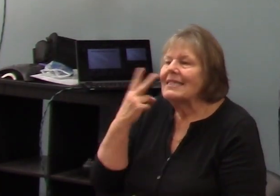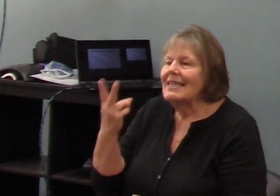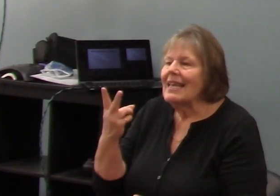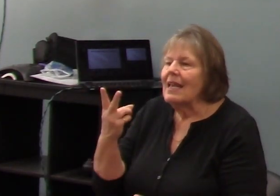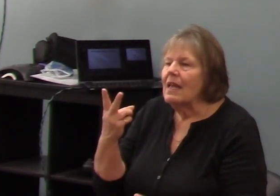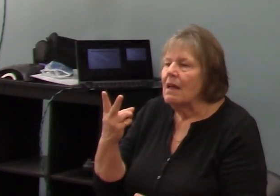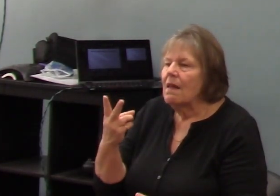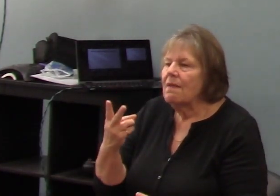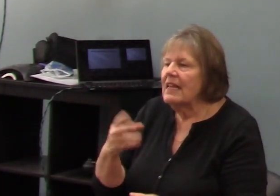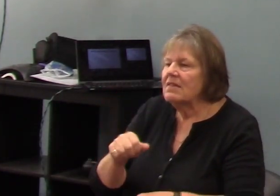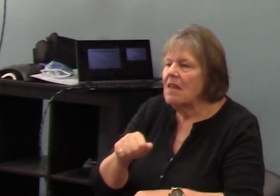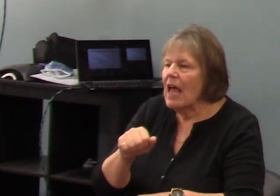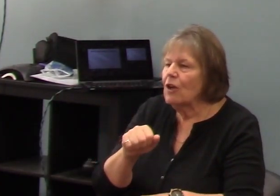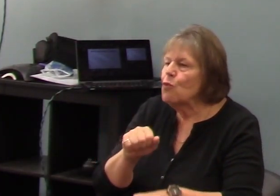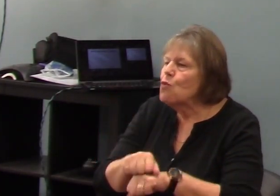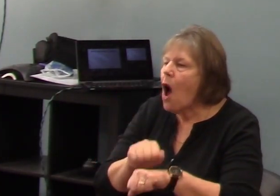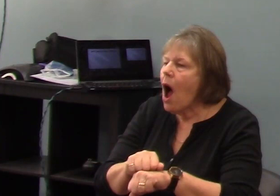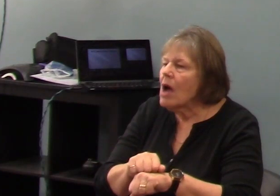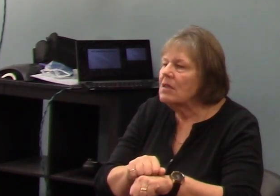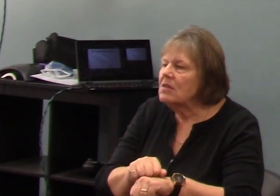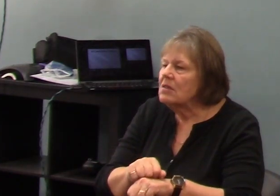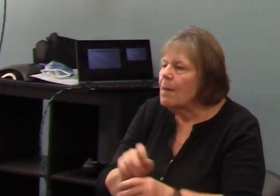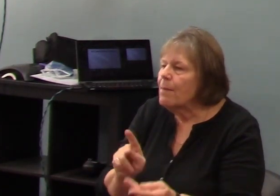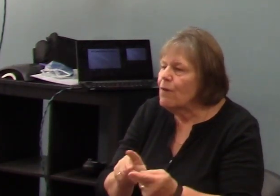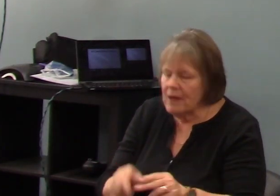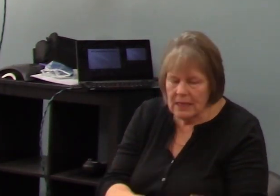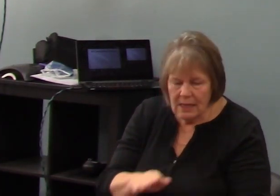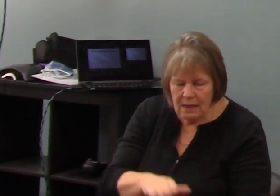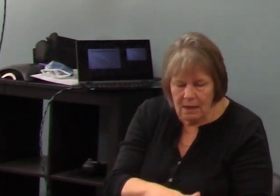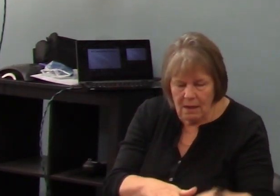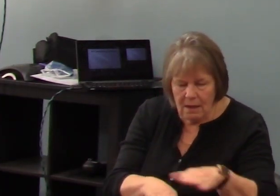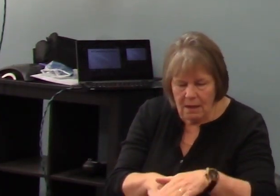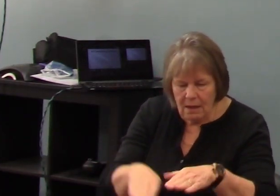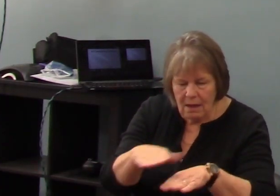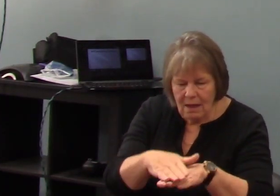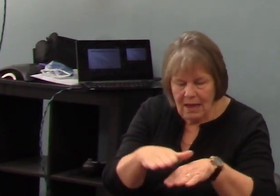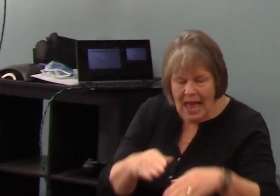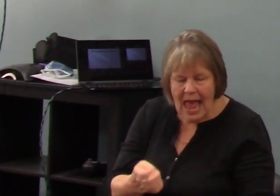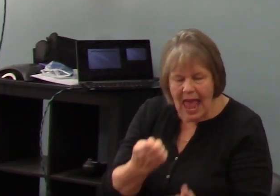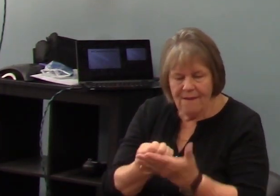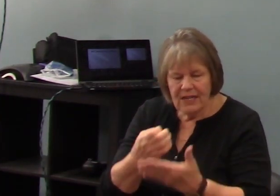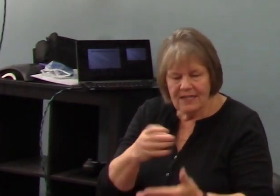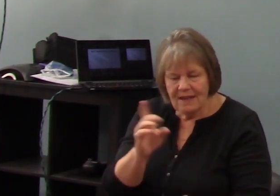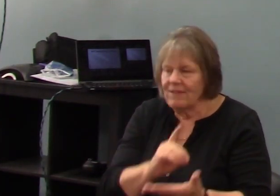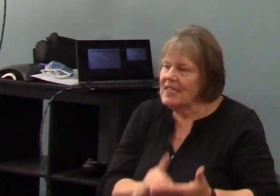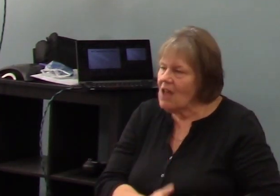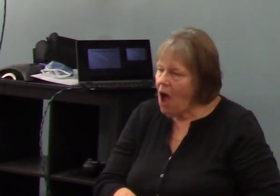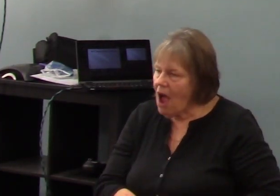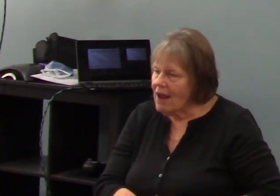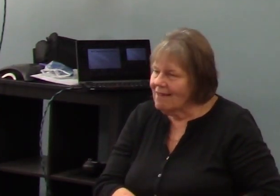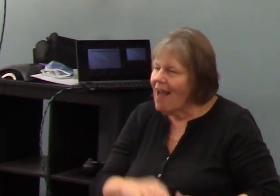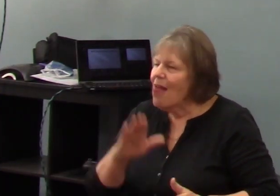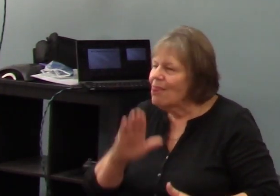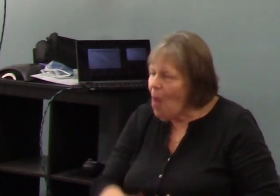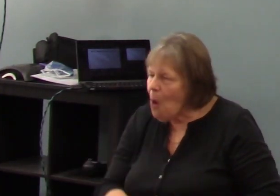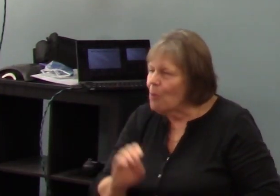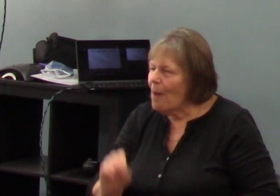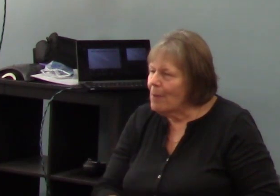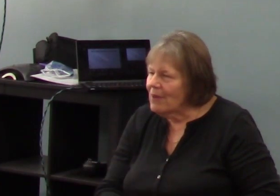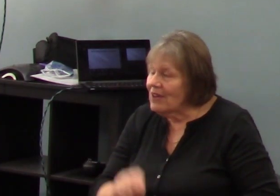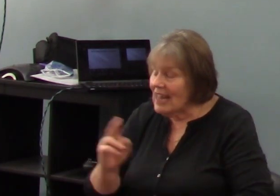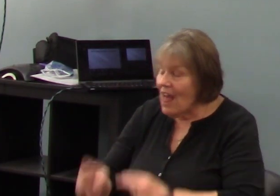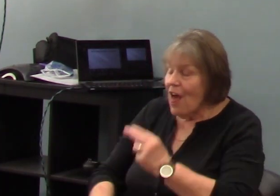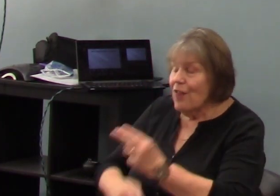up. We see evidence for design. We see really low probability. We see the universe seems